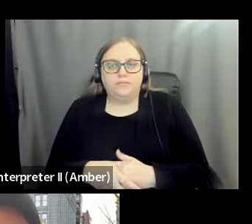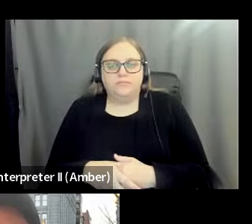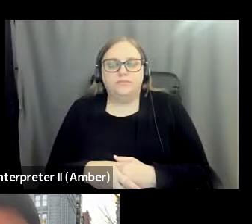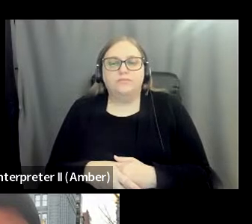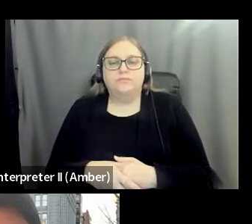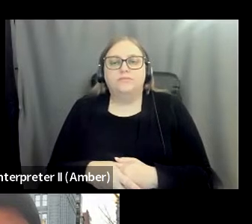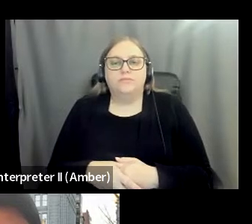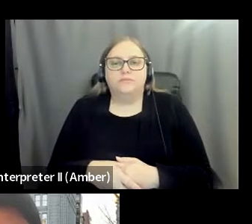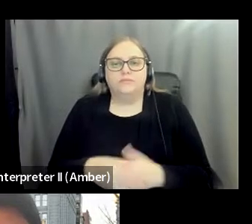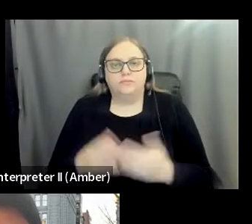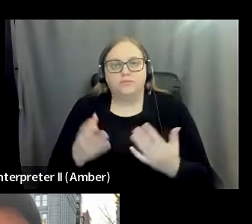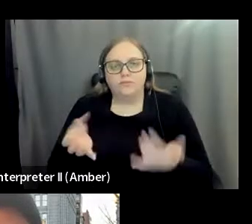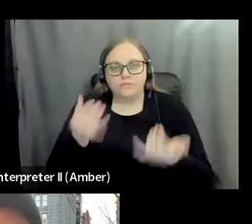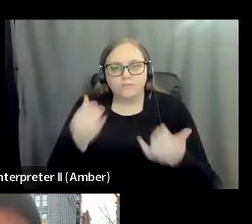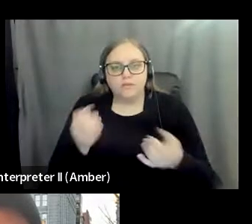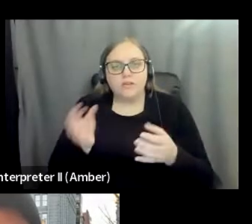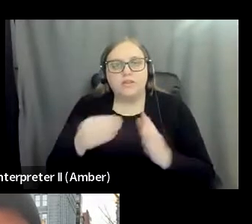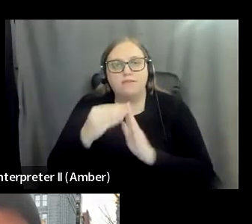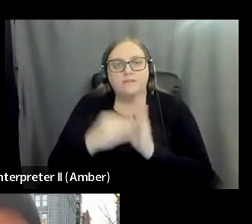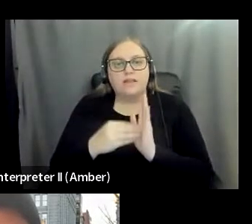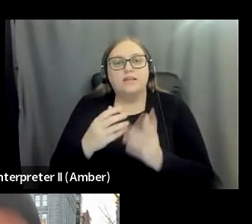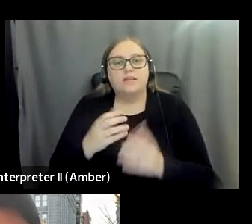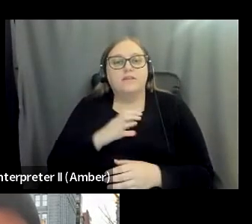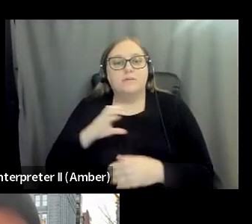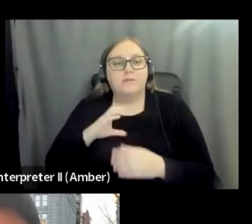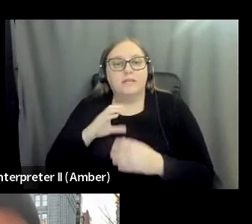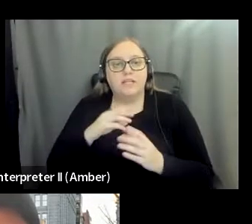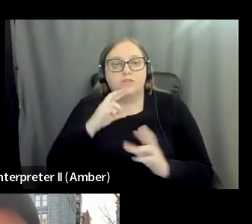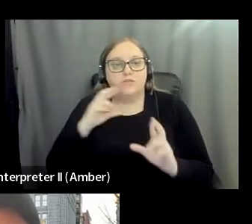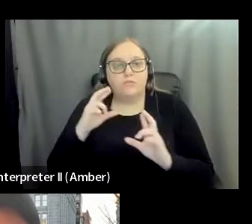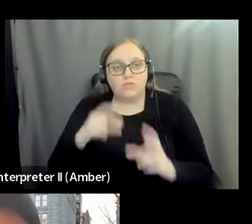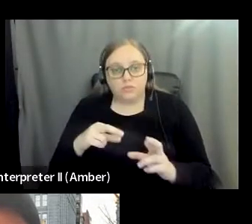We have the filing of committee reports.